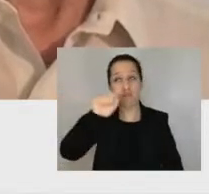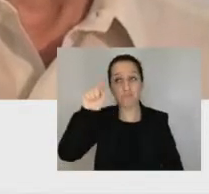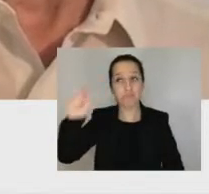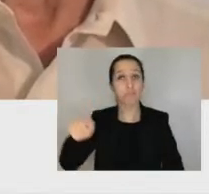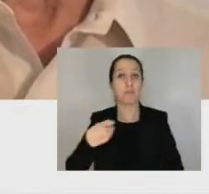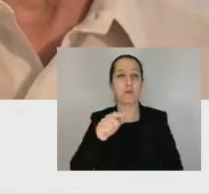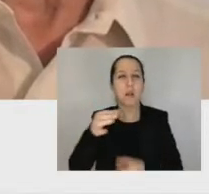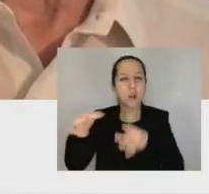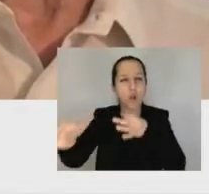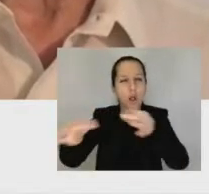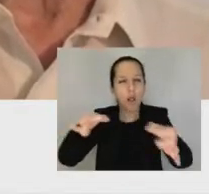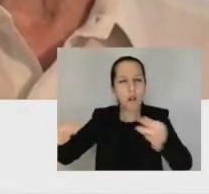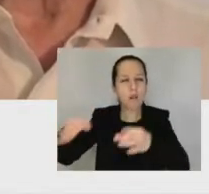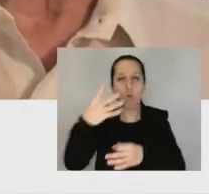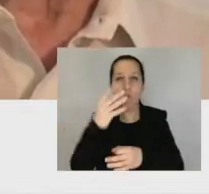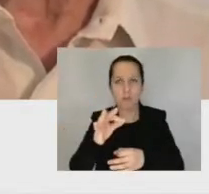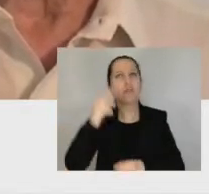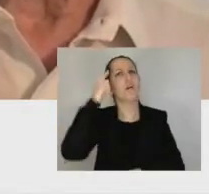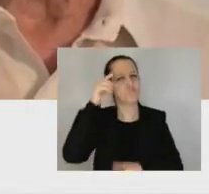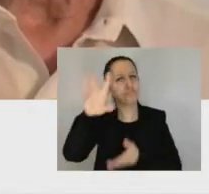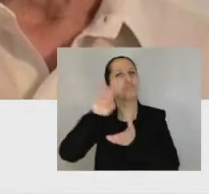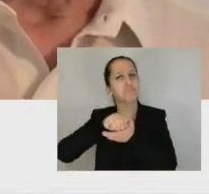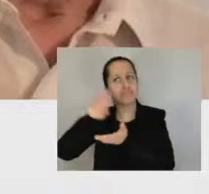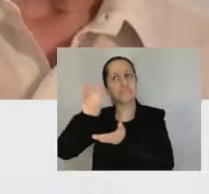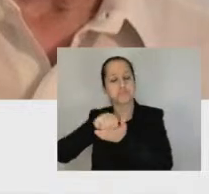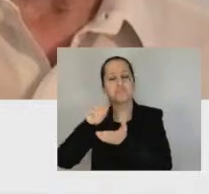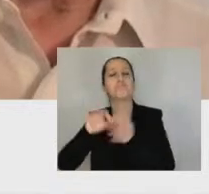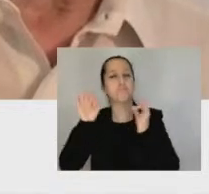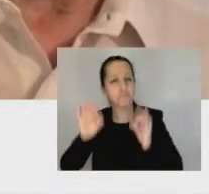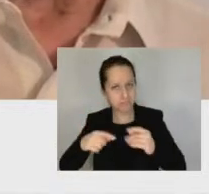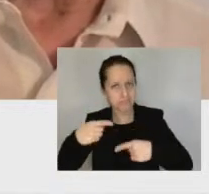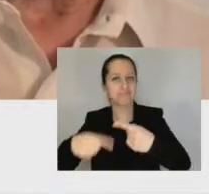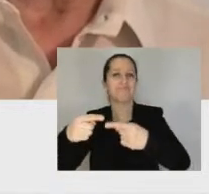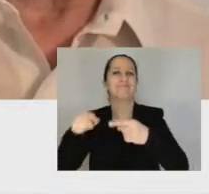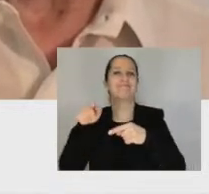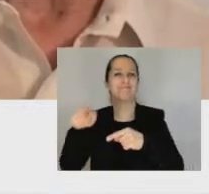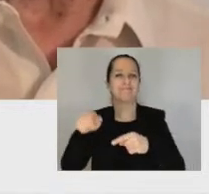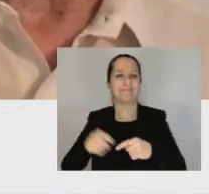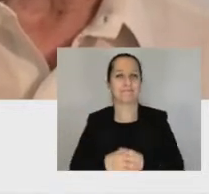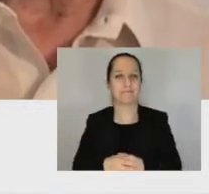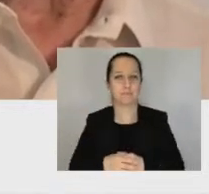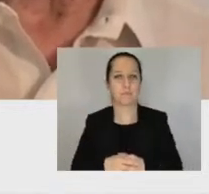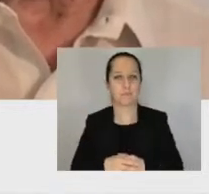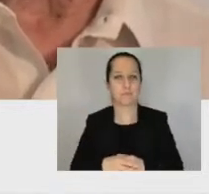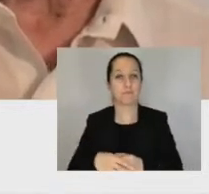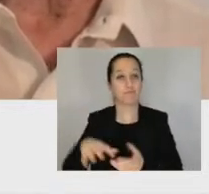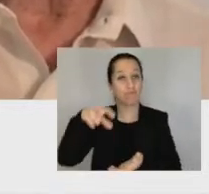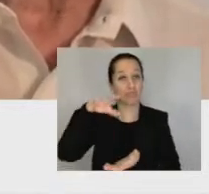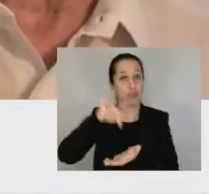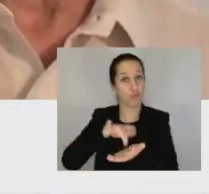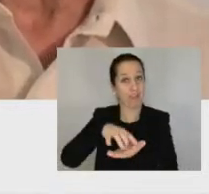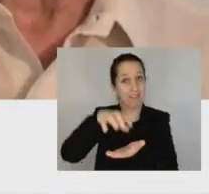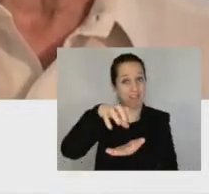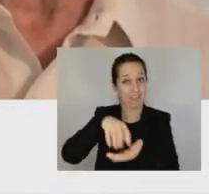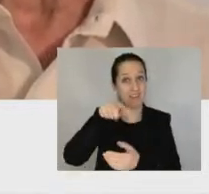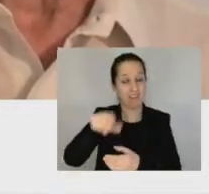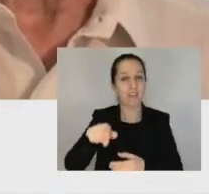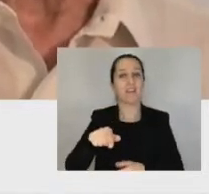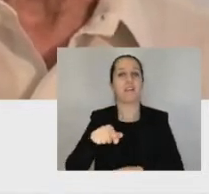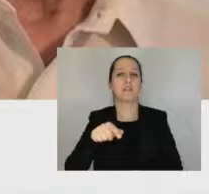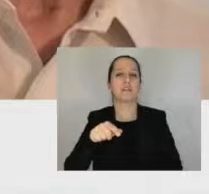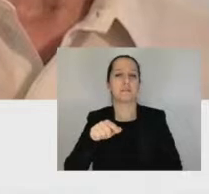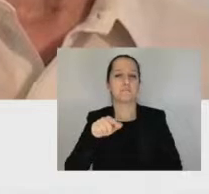Coventry declared itself a Marmot city. Greater Manchester declared itself a Marmot city